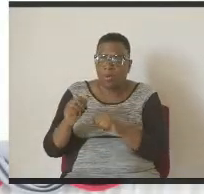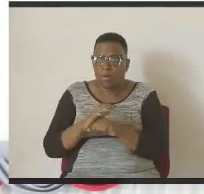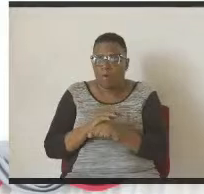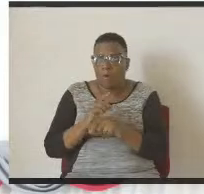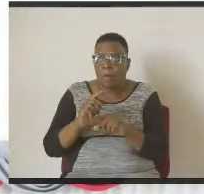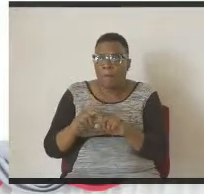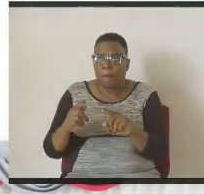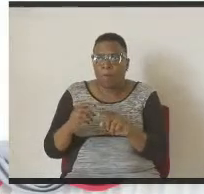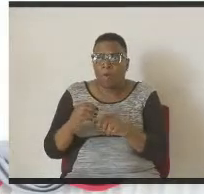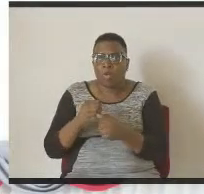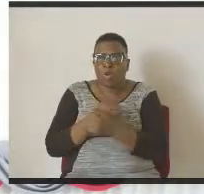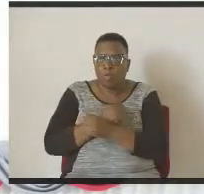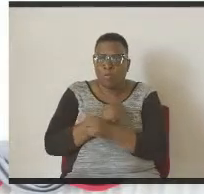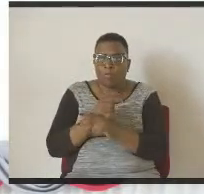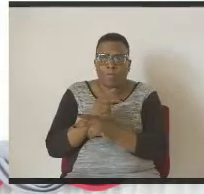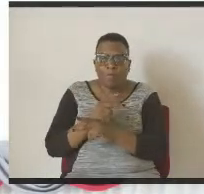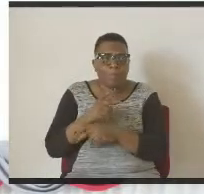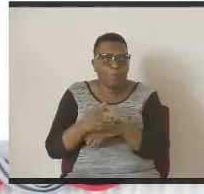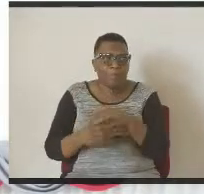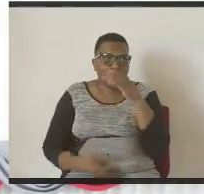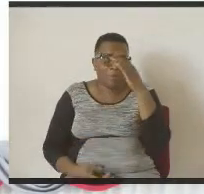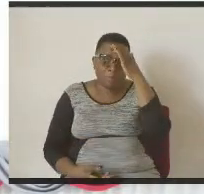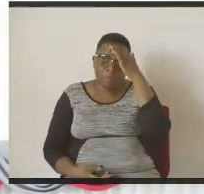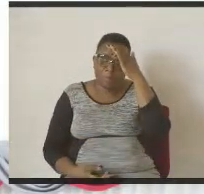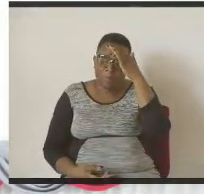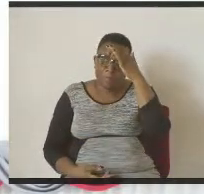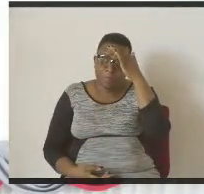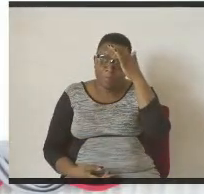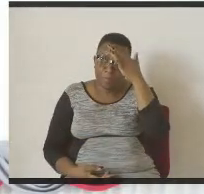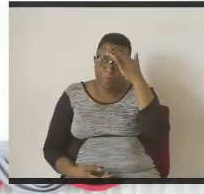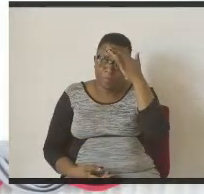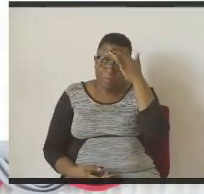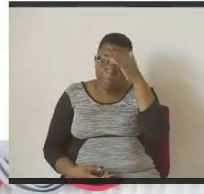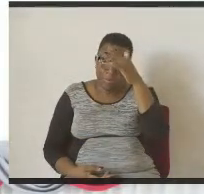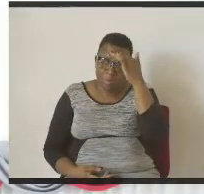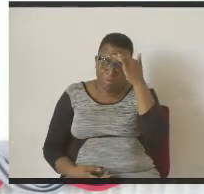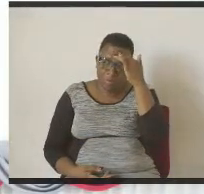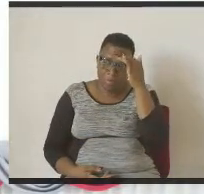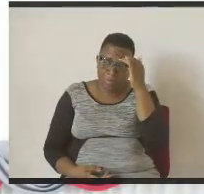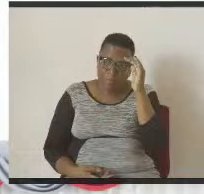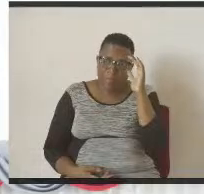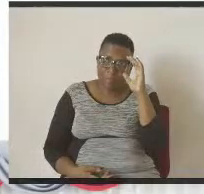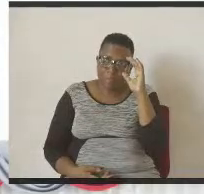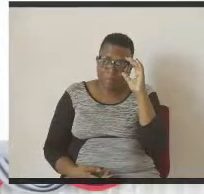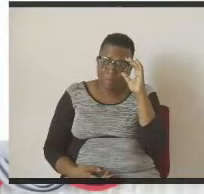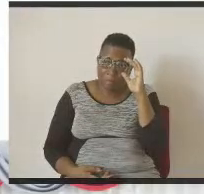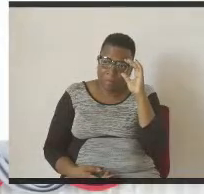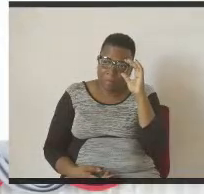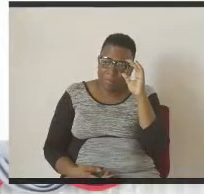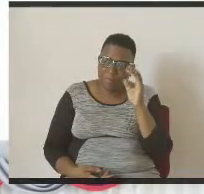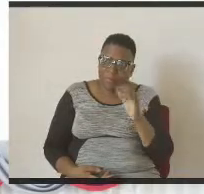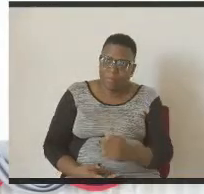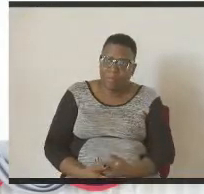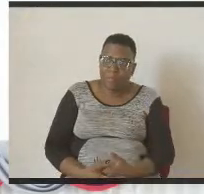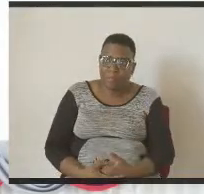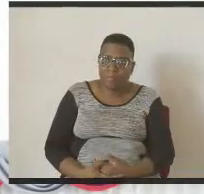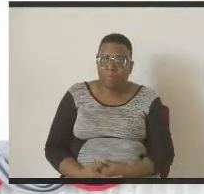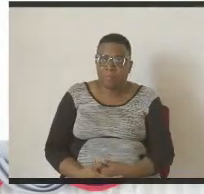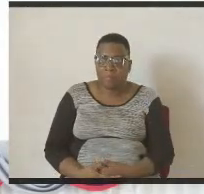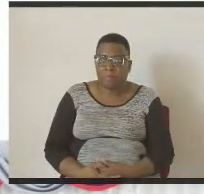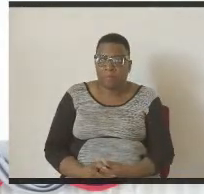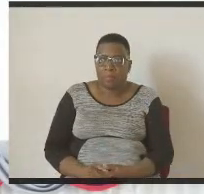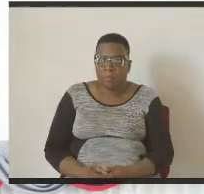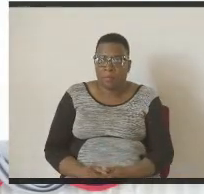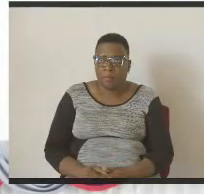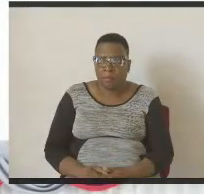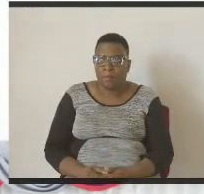that cross for you and I, for the redemption of our souls. Hallelujah. Above all powers, join us,